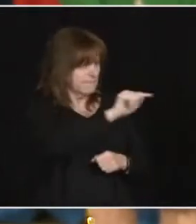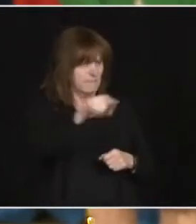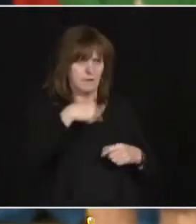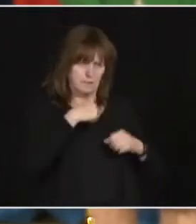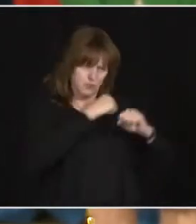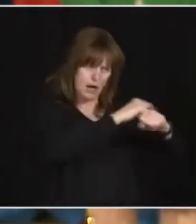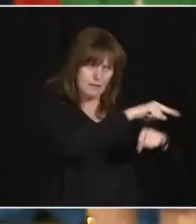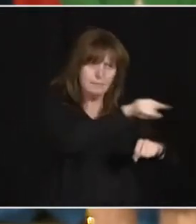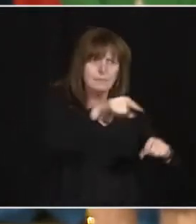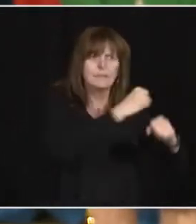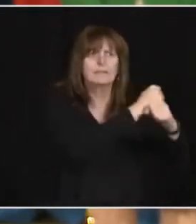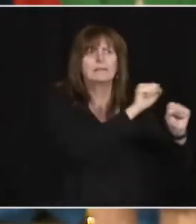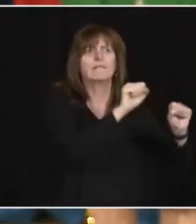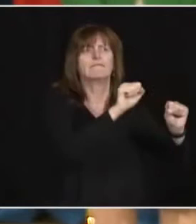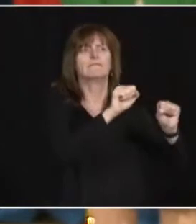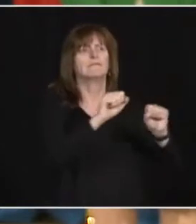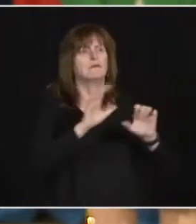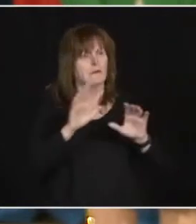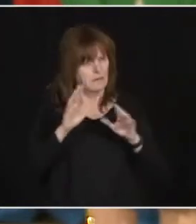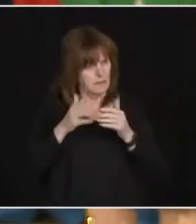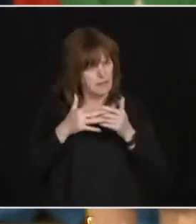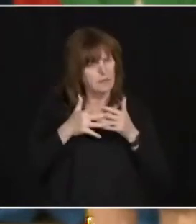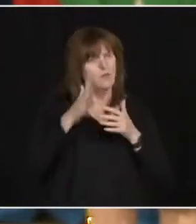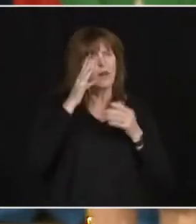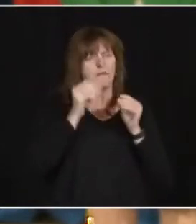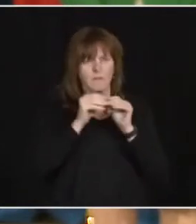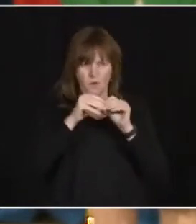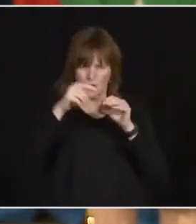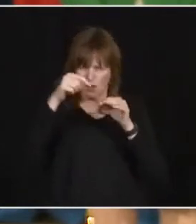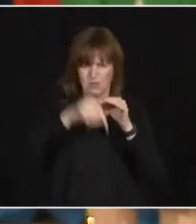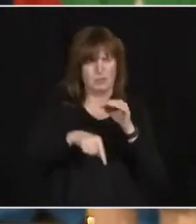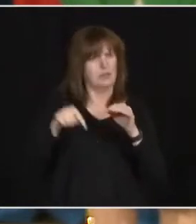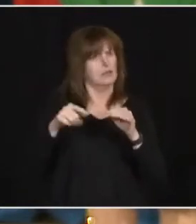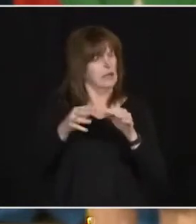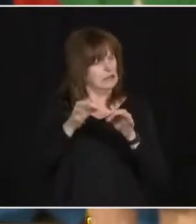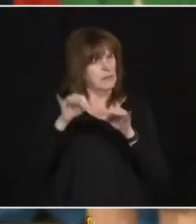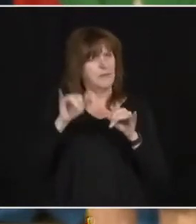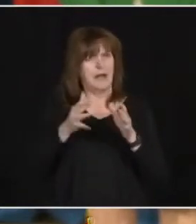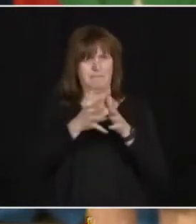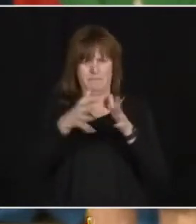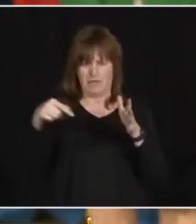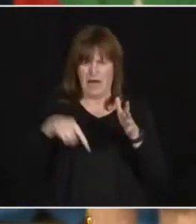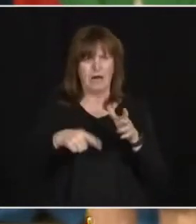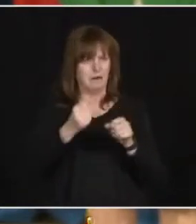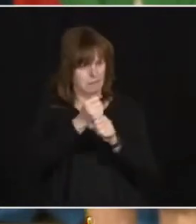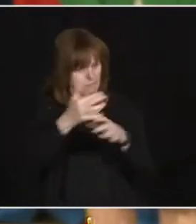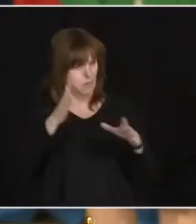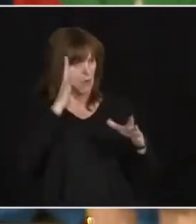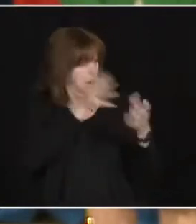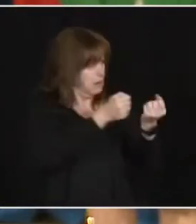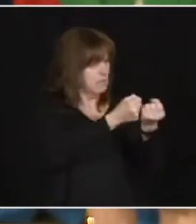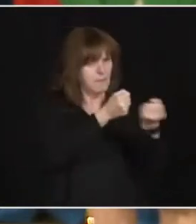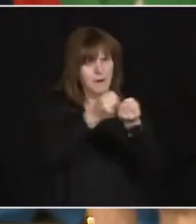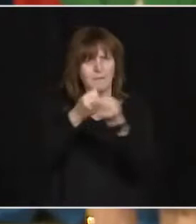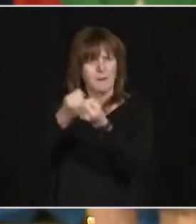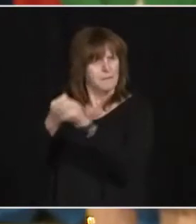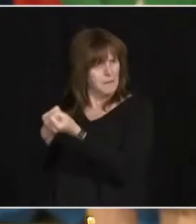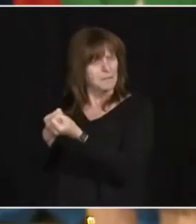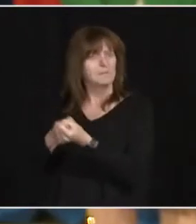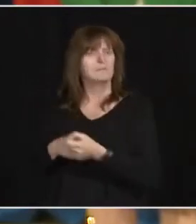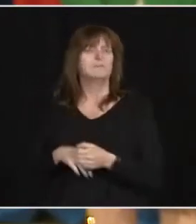more detail in the next phase of our plan to further support these communities. The challenges we're facing